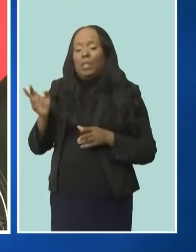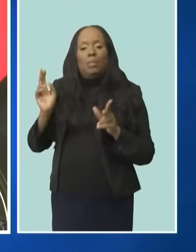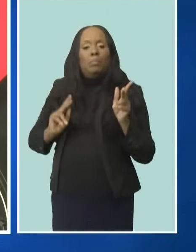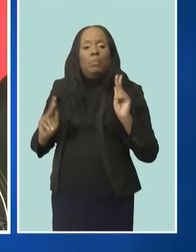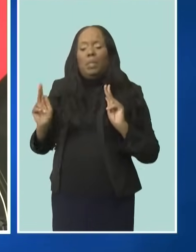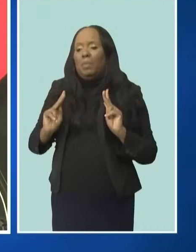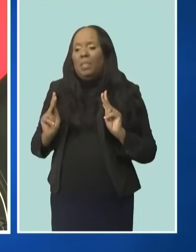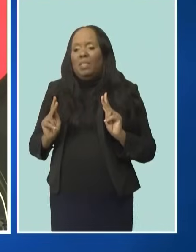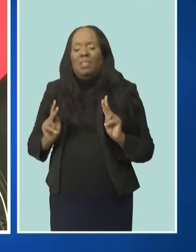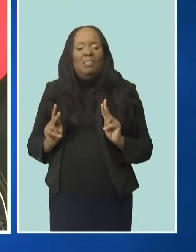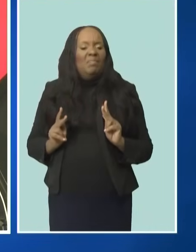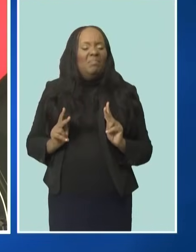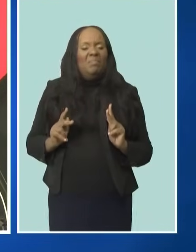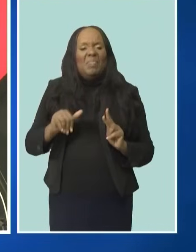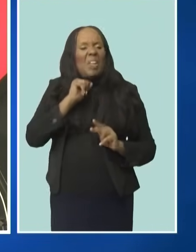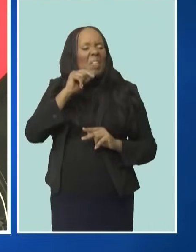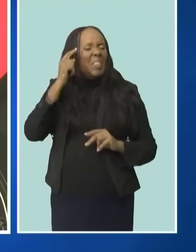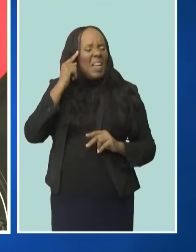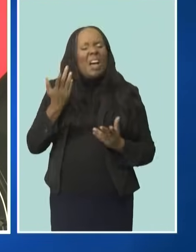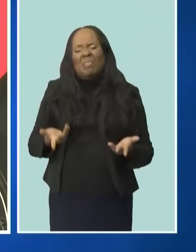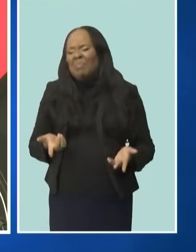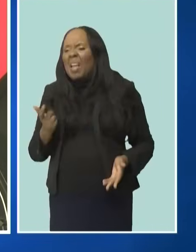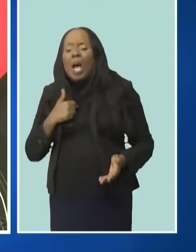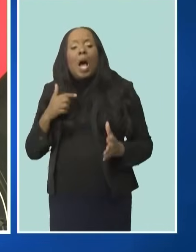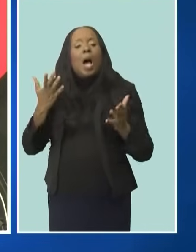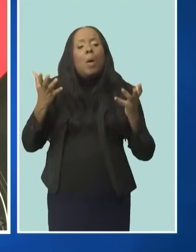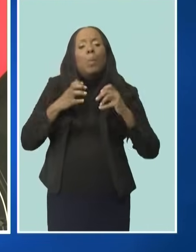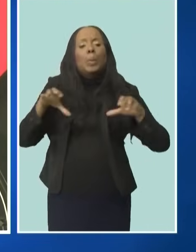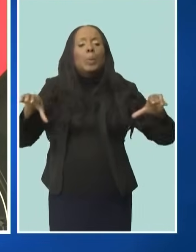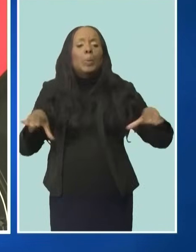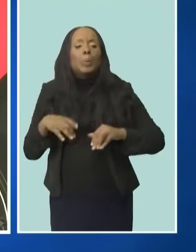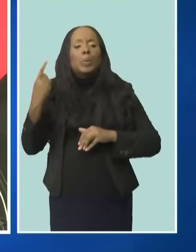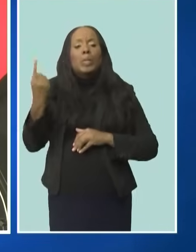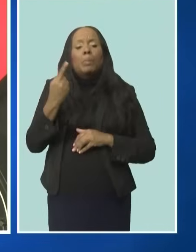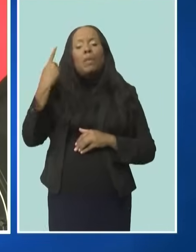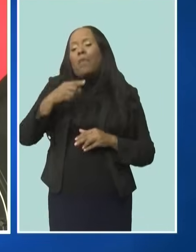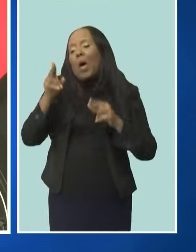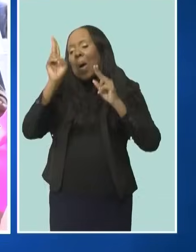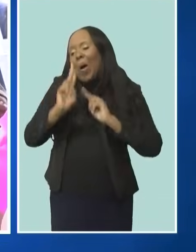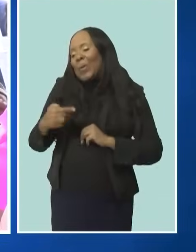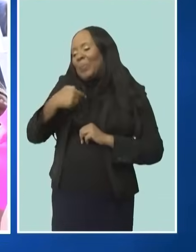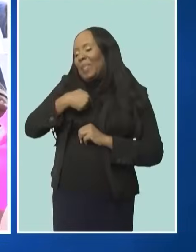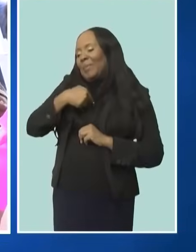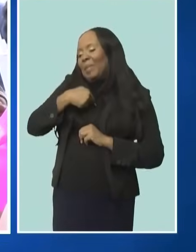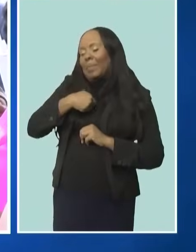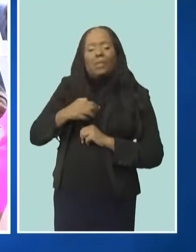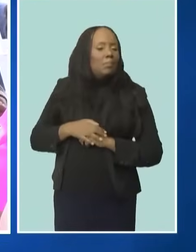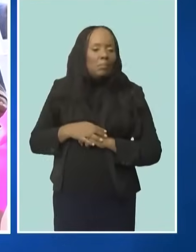to be on a wall in St. John. It was about service. It